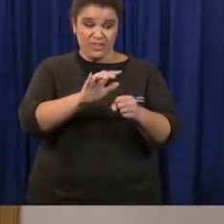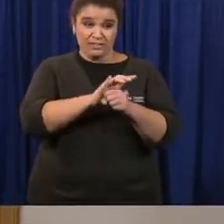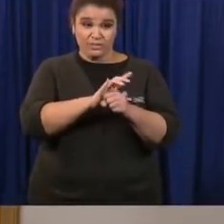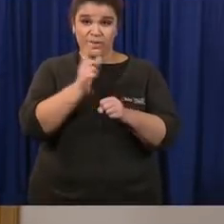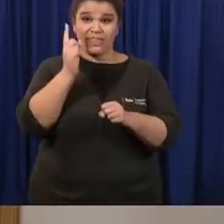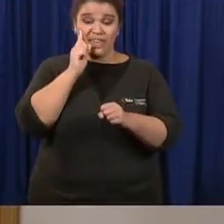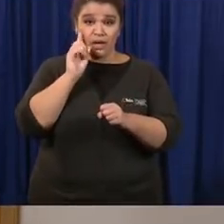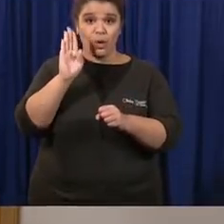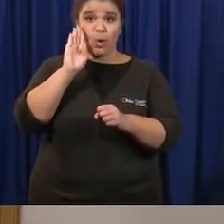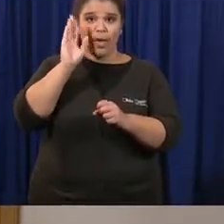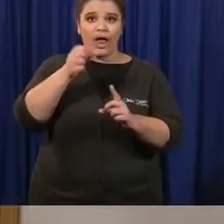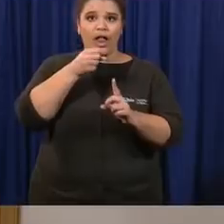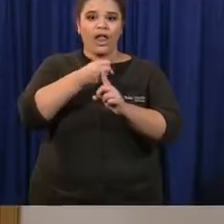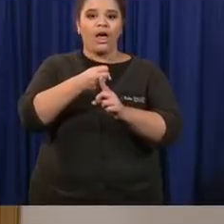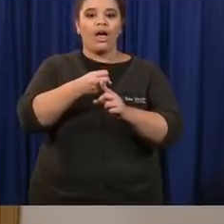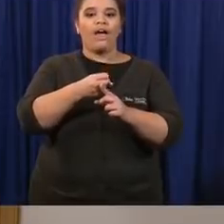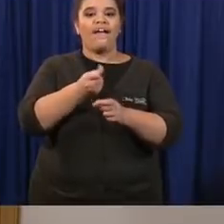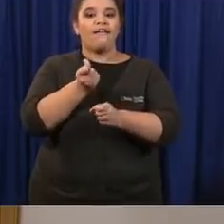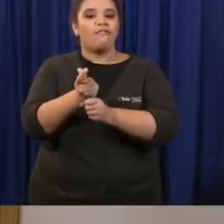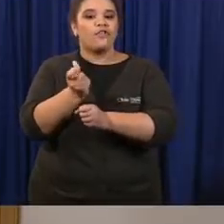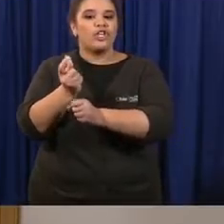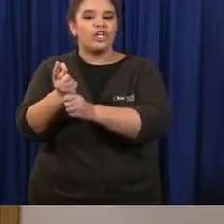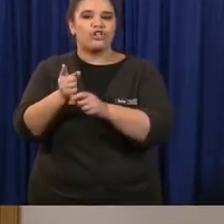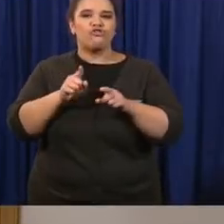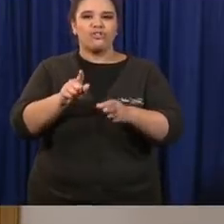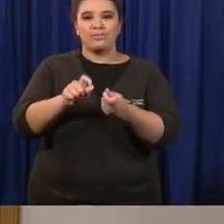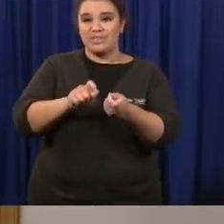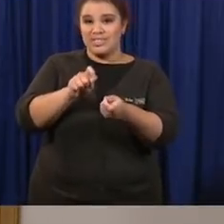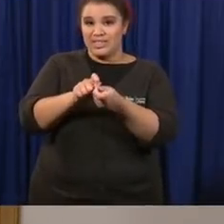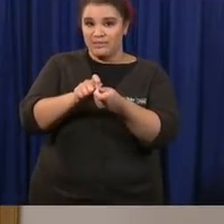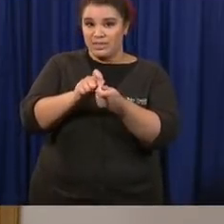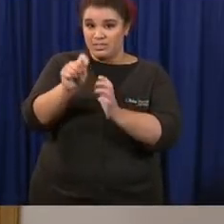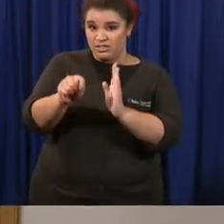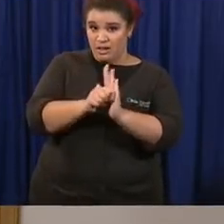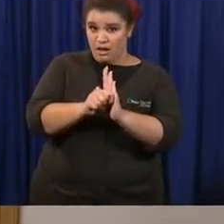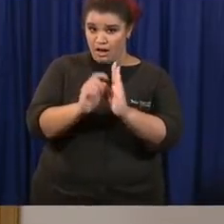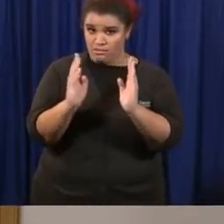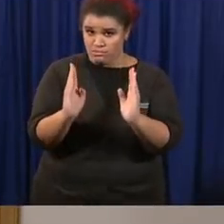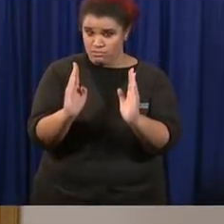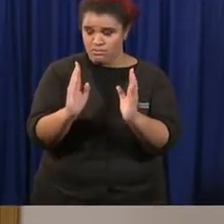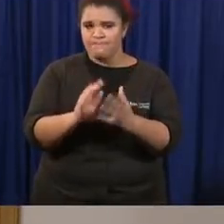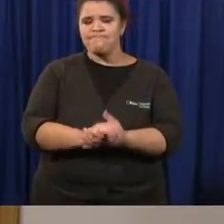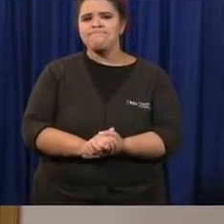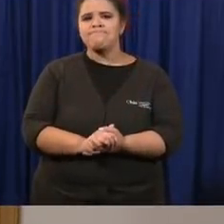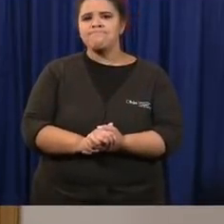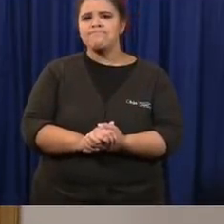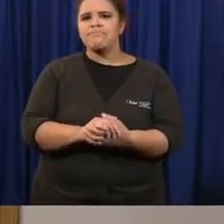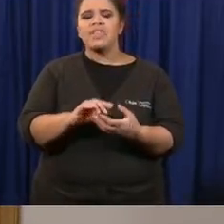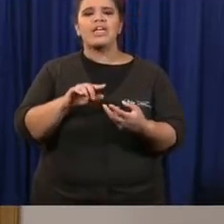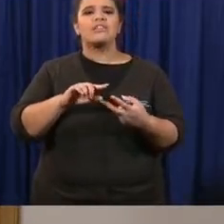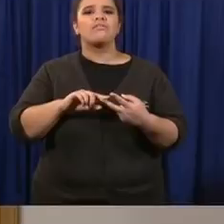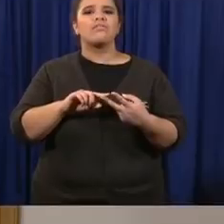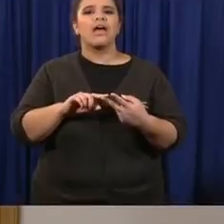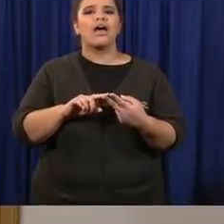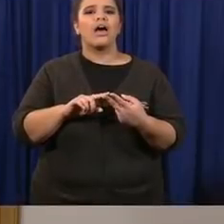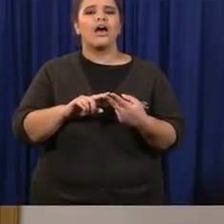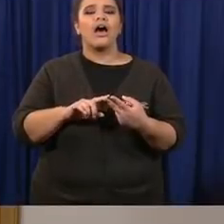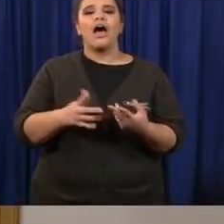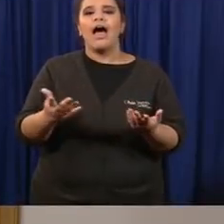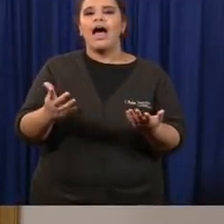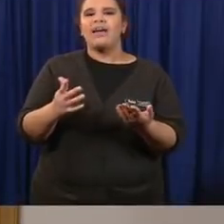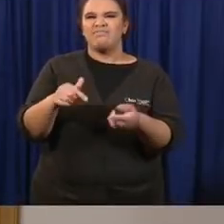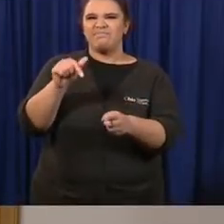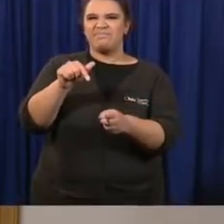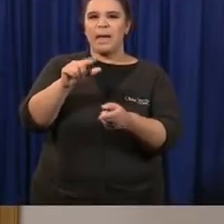about in the national media? How do you talk about mitigation in terms of people